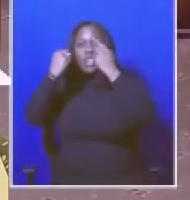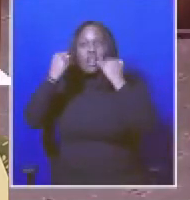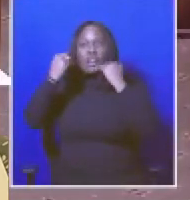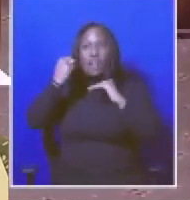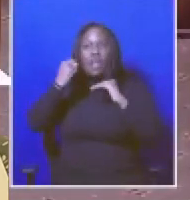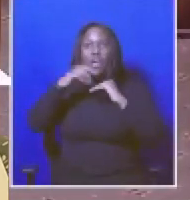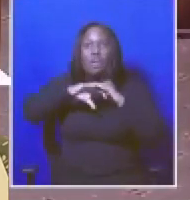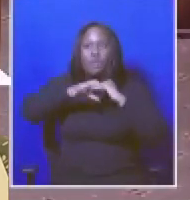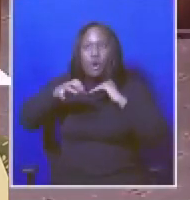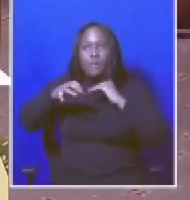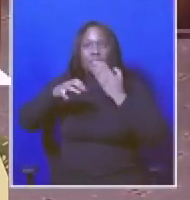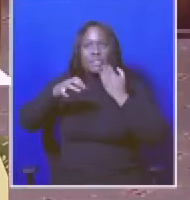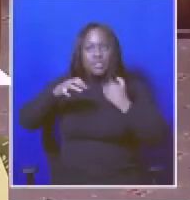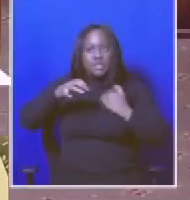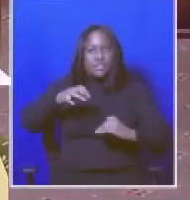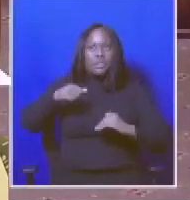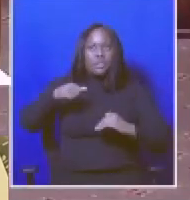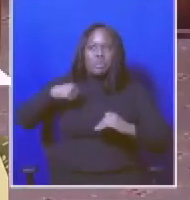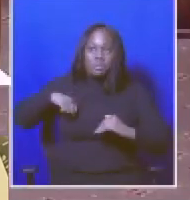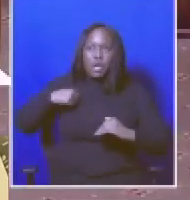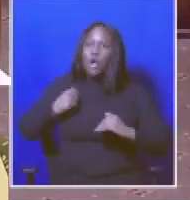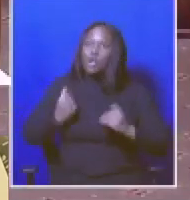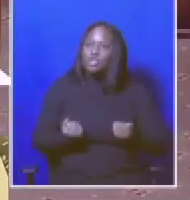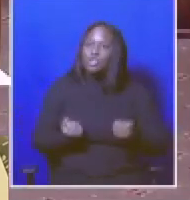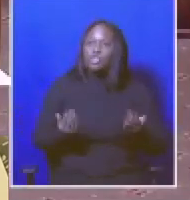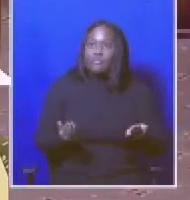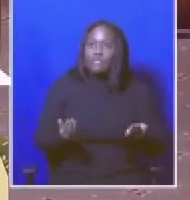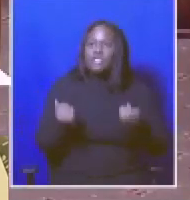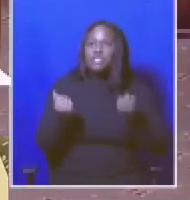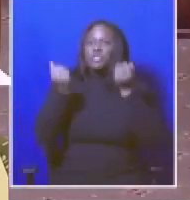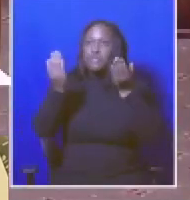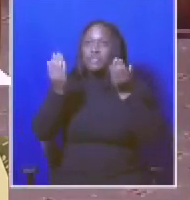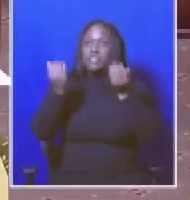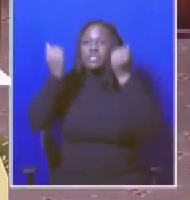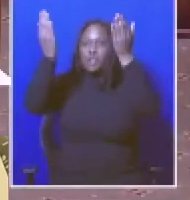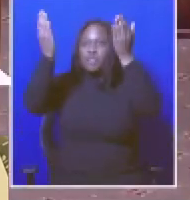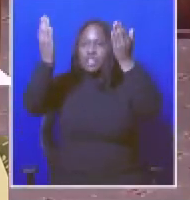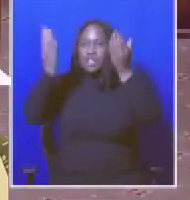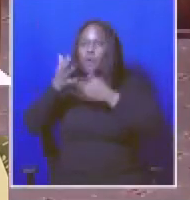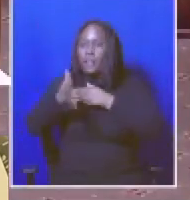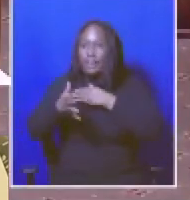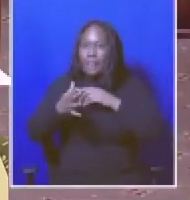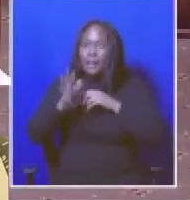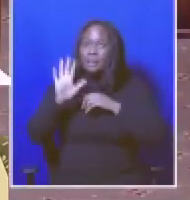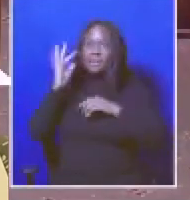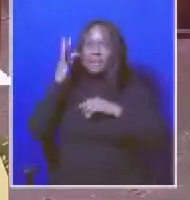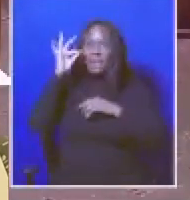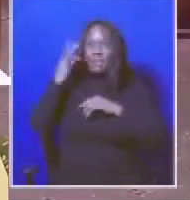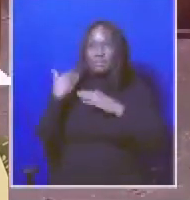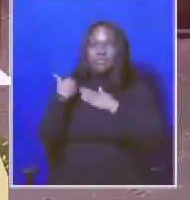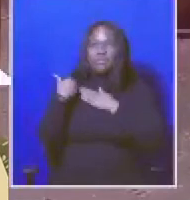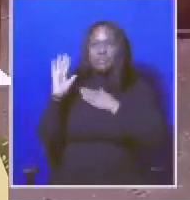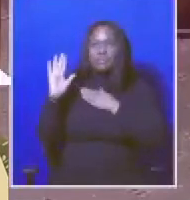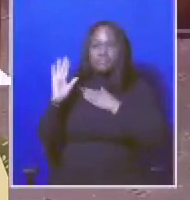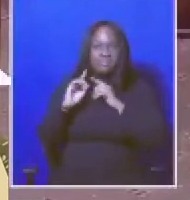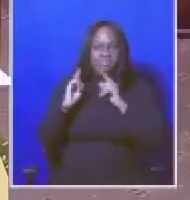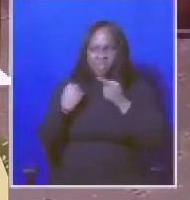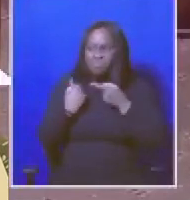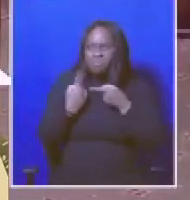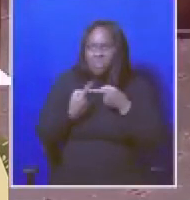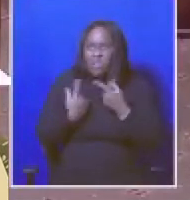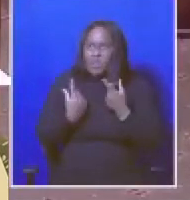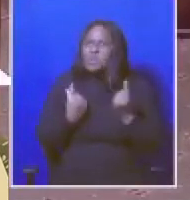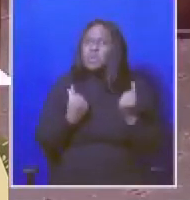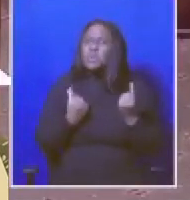directly provide services in these areas which are functions of the state. If so, which initiatives have you